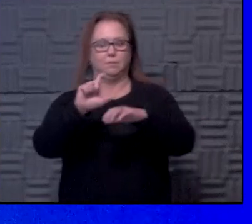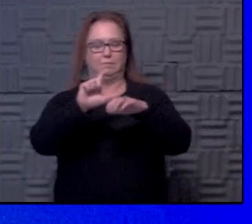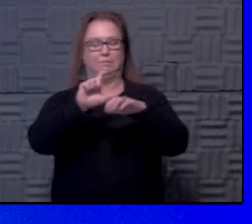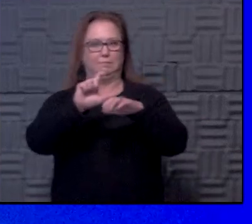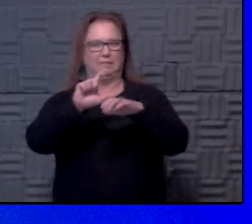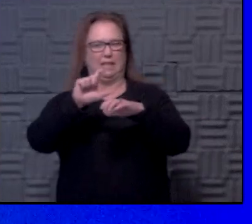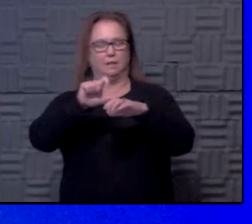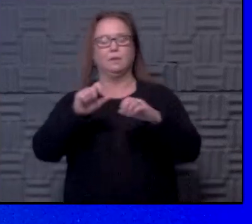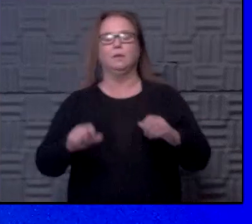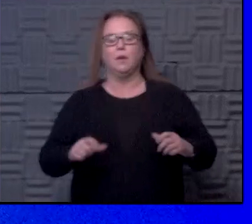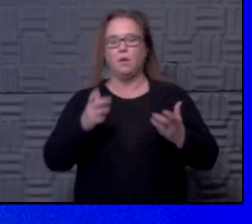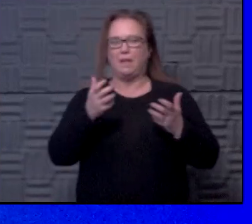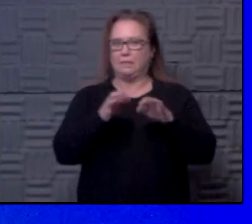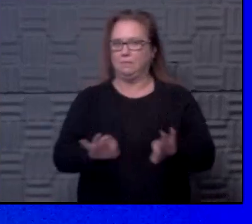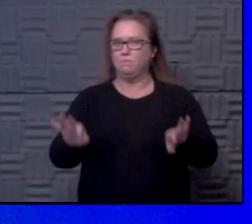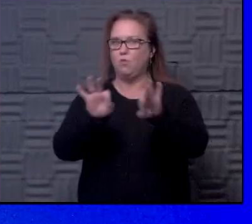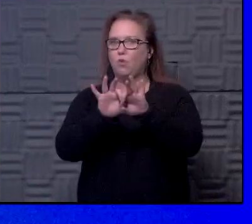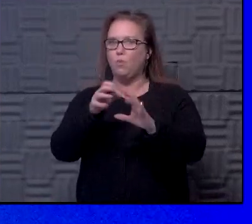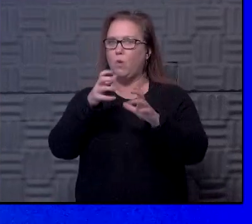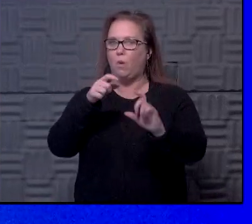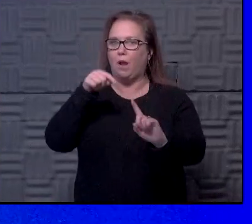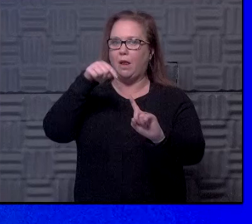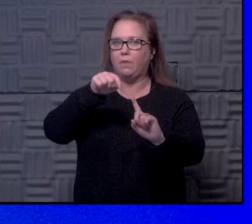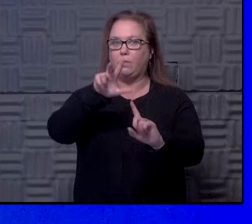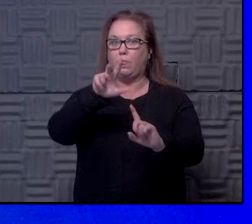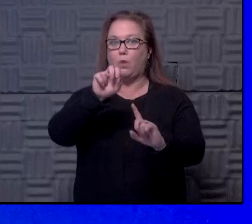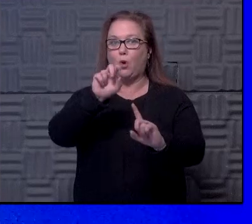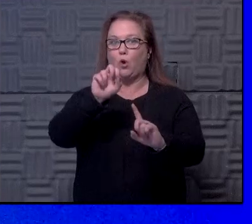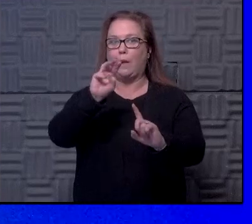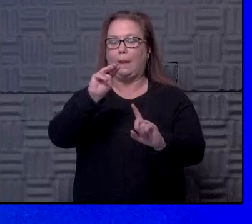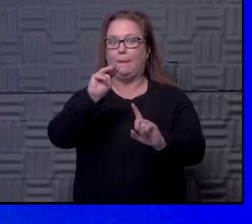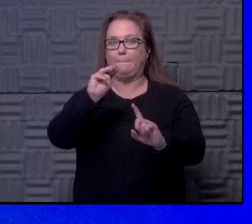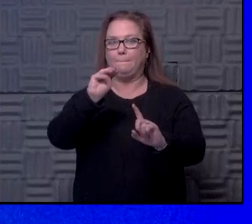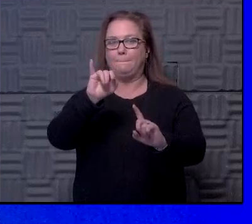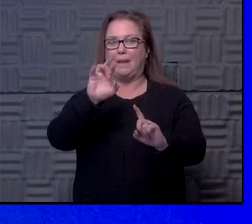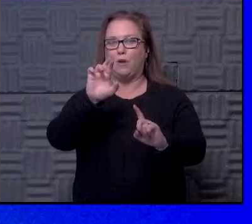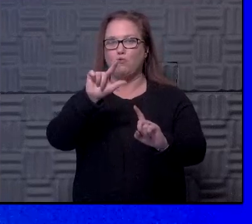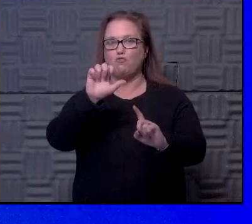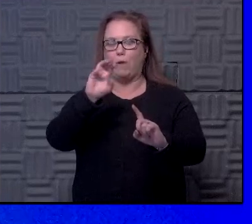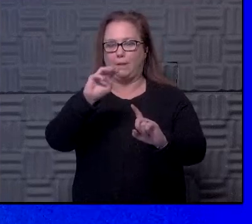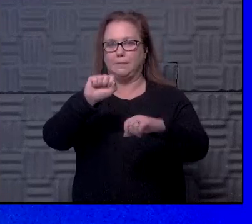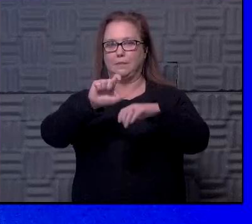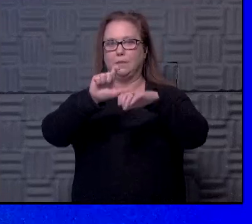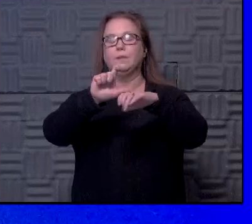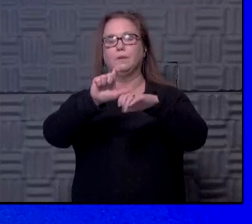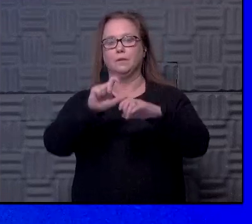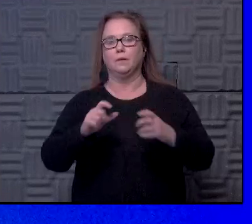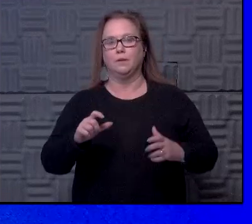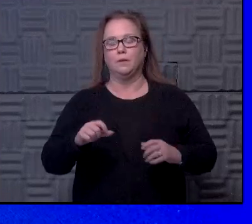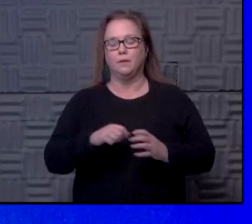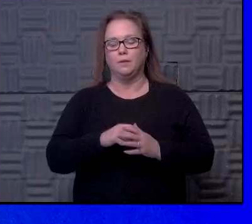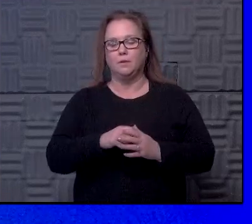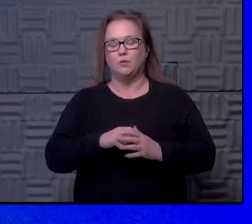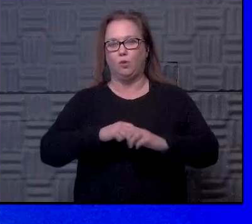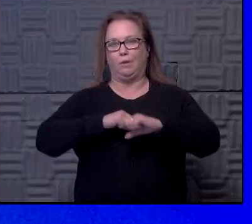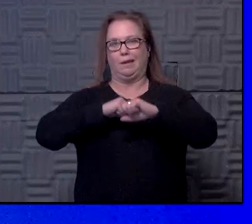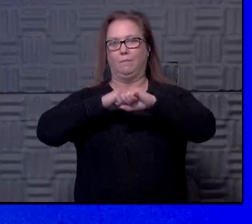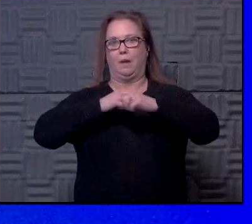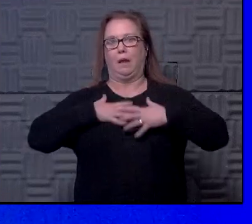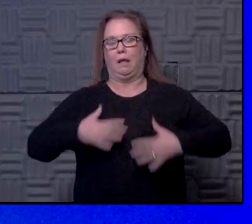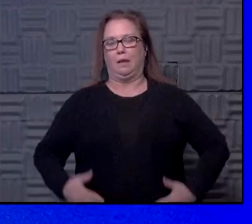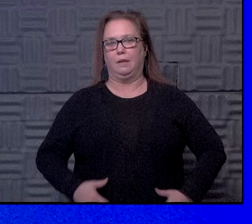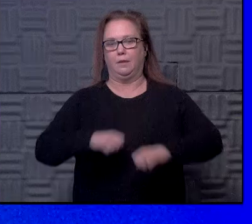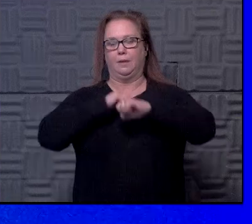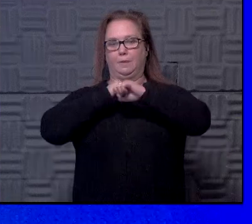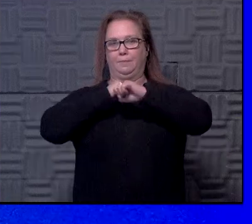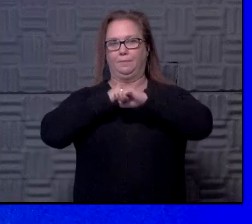that's the important thing. We want you to get the amount that should be prescribed so that you can mount that response. There's been nothing more